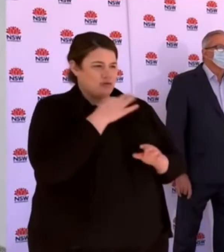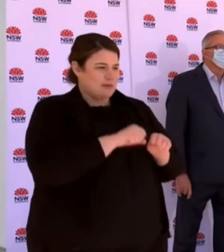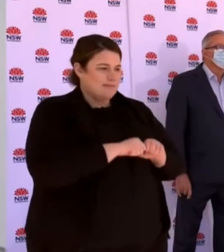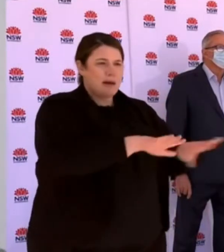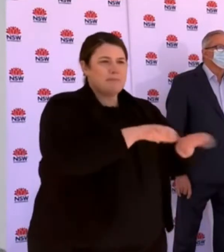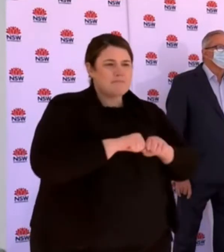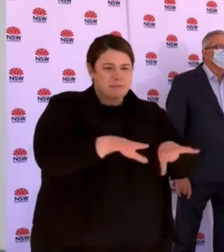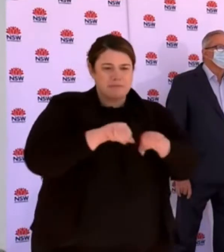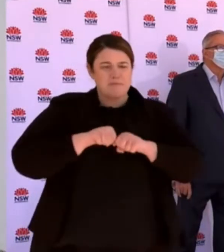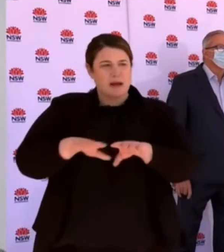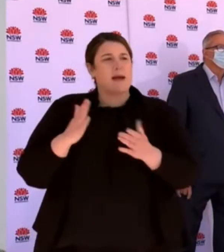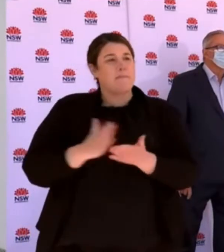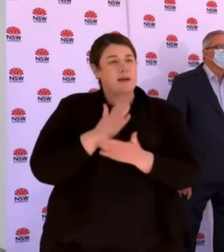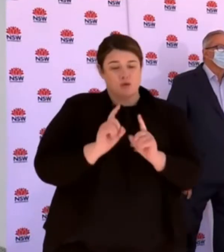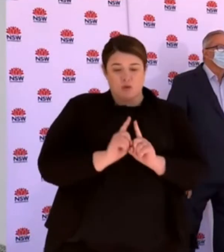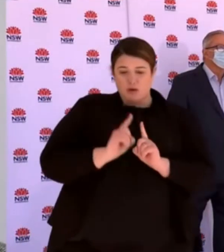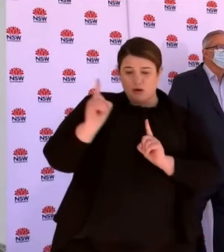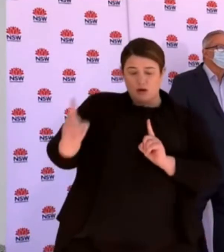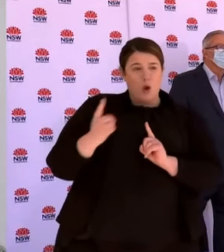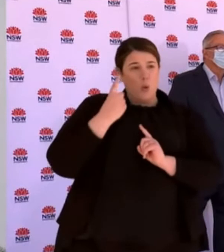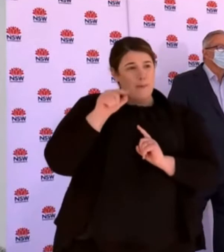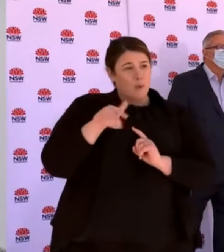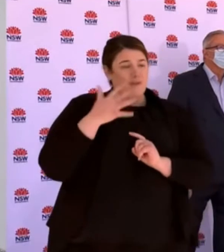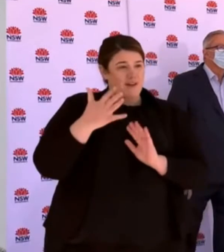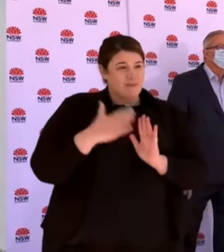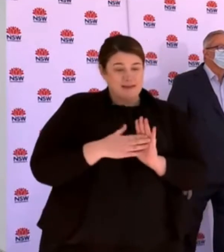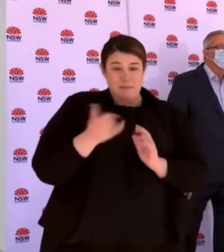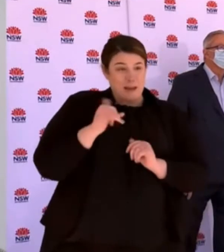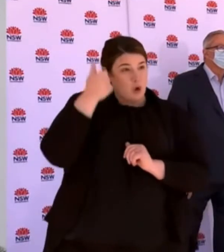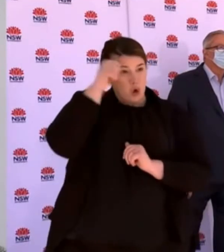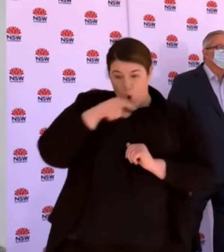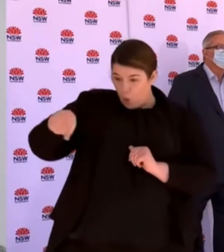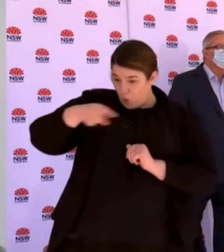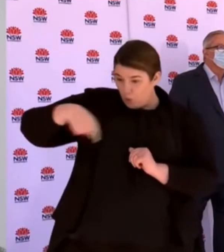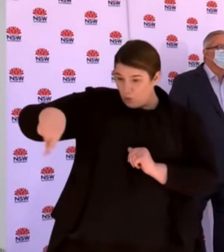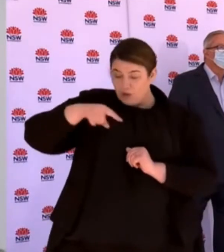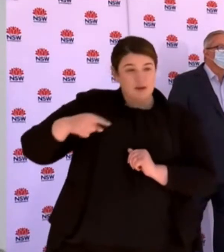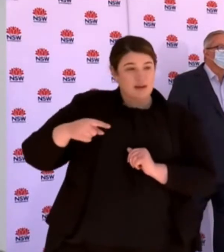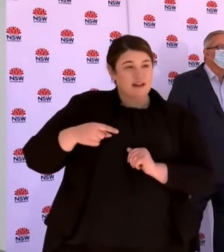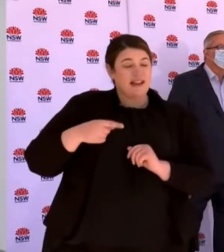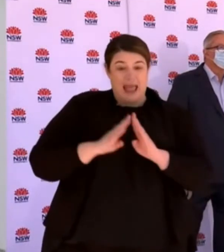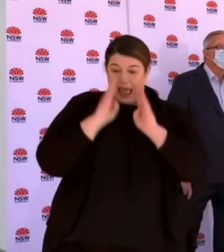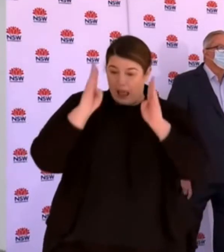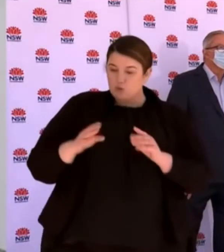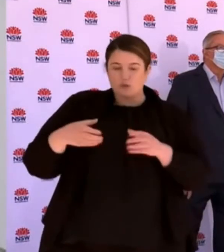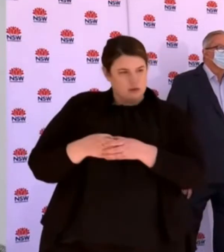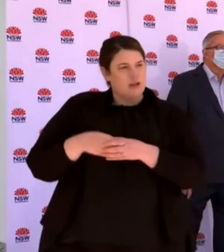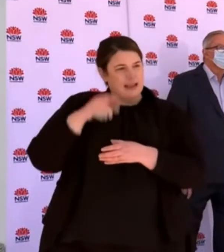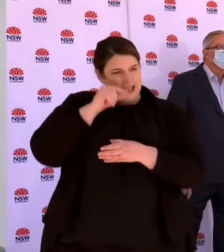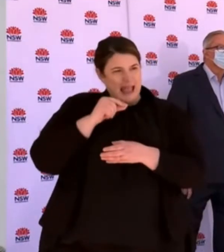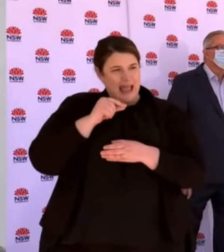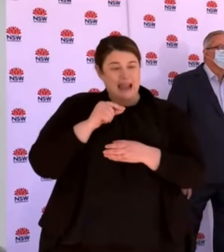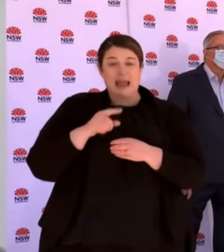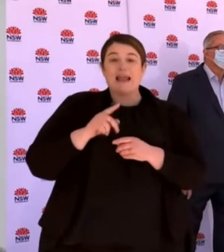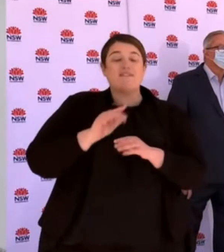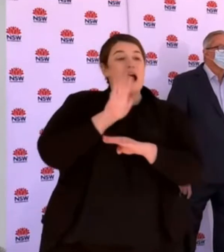please make sure you keep a good social distance. Even if you're with people you know, of course, anybody outside your household, you